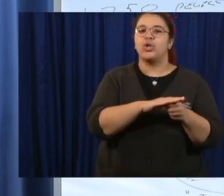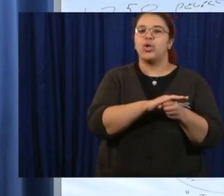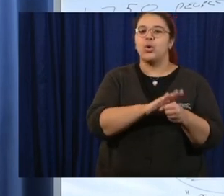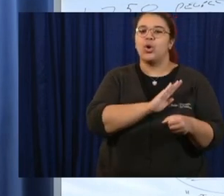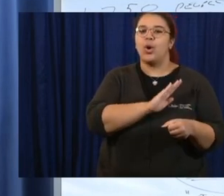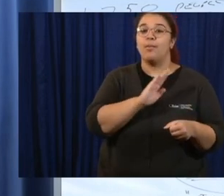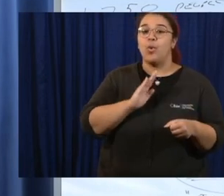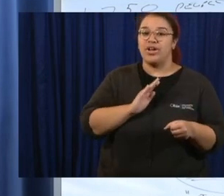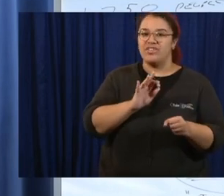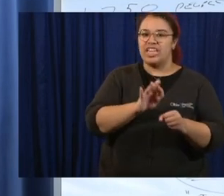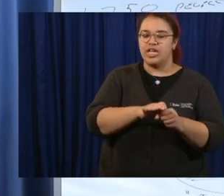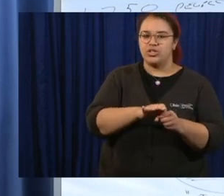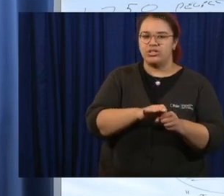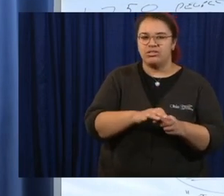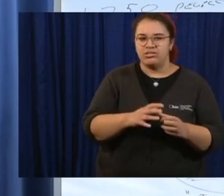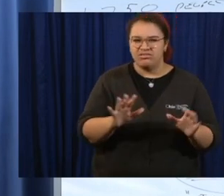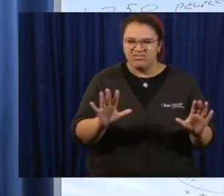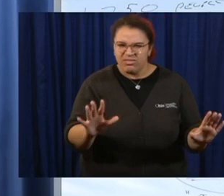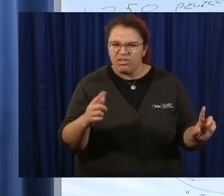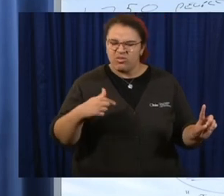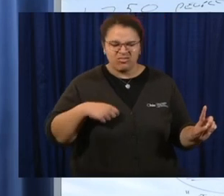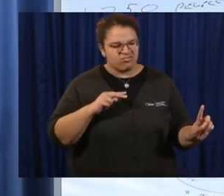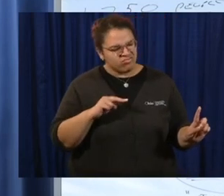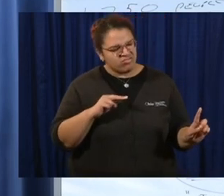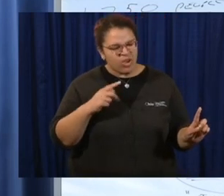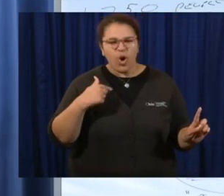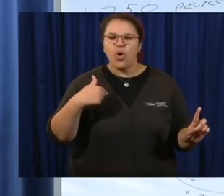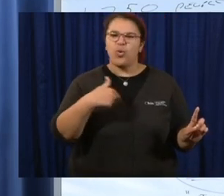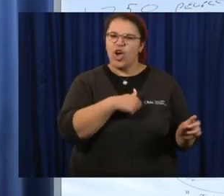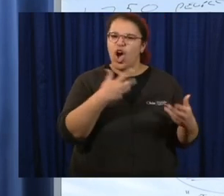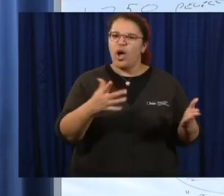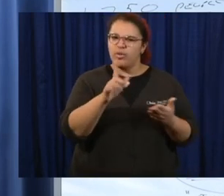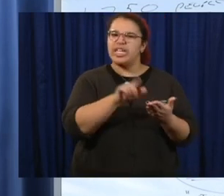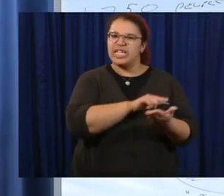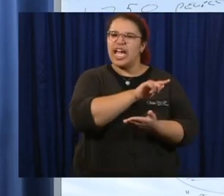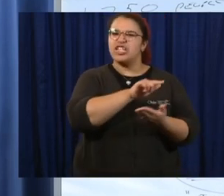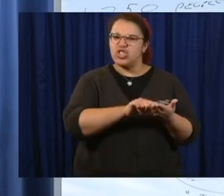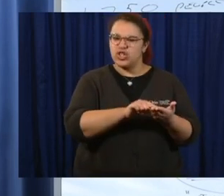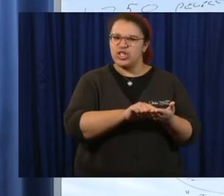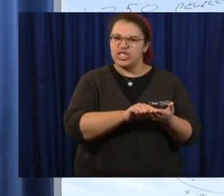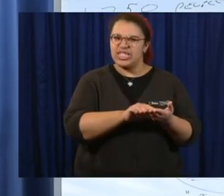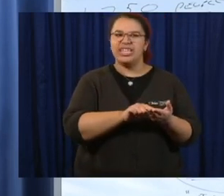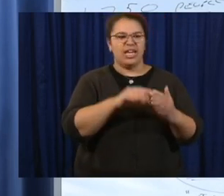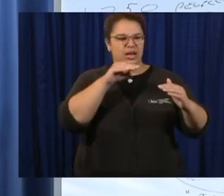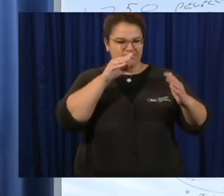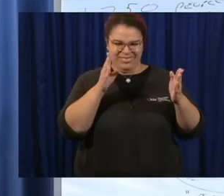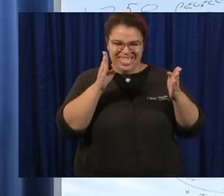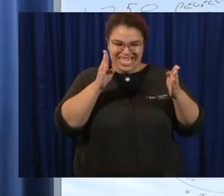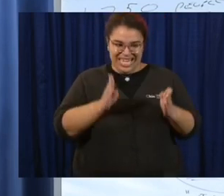we're asking people to go out and vote. Isn't that a bit of a dichotomy?